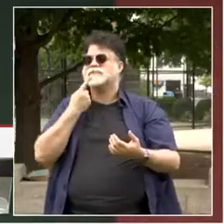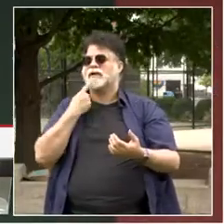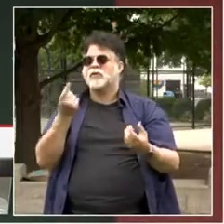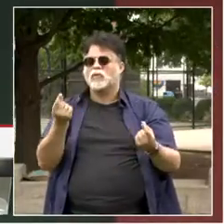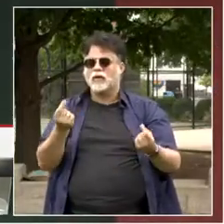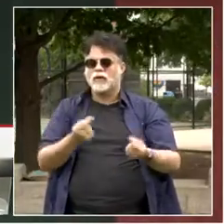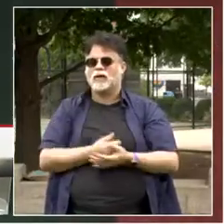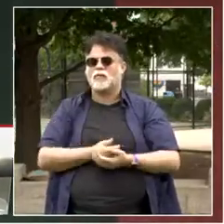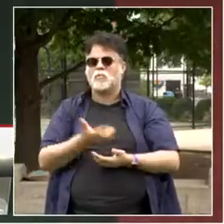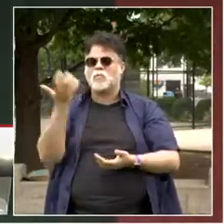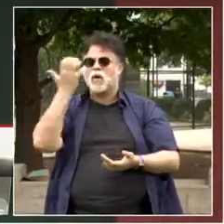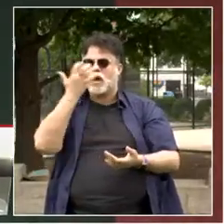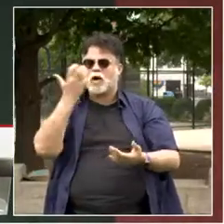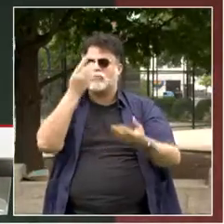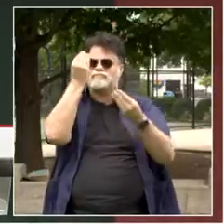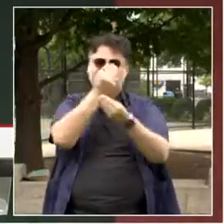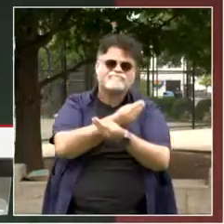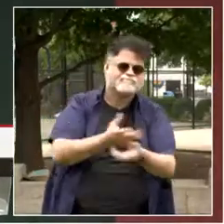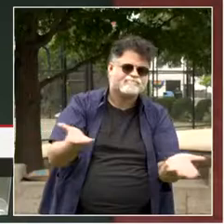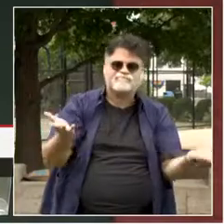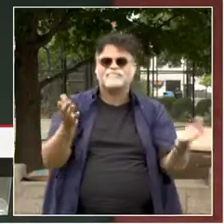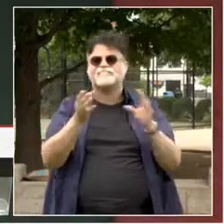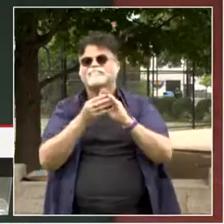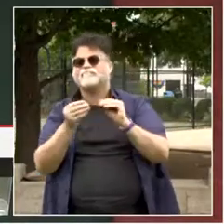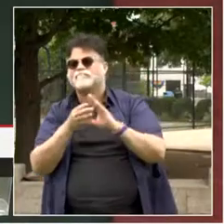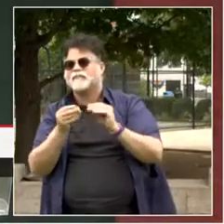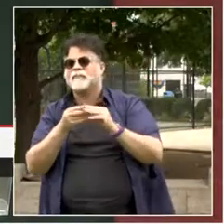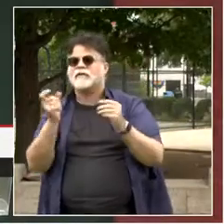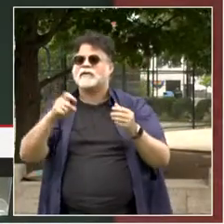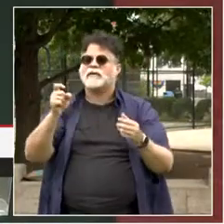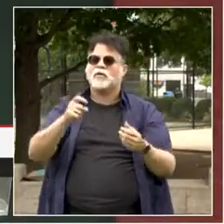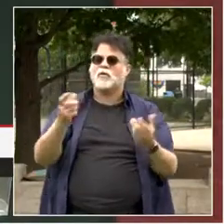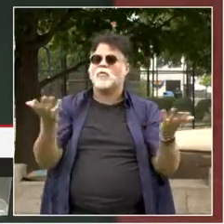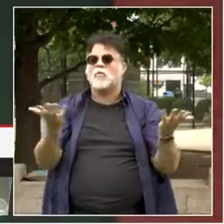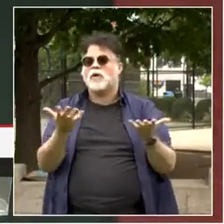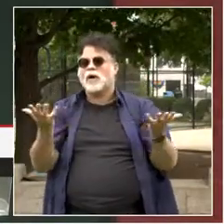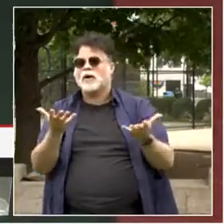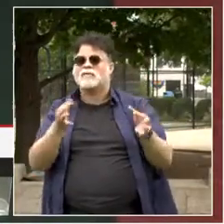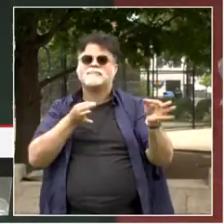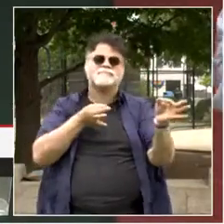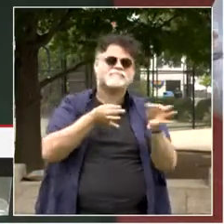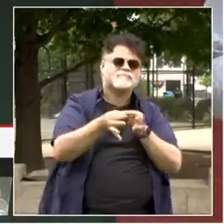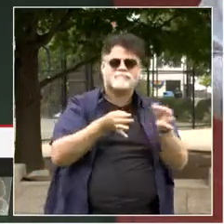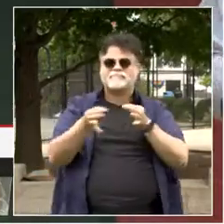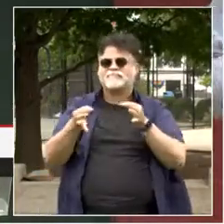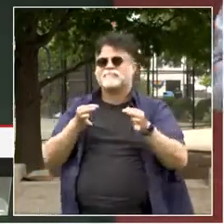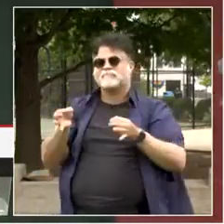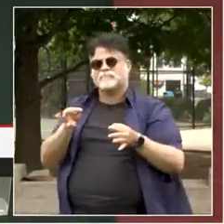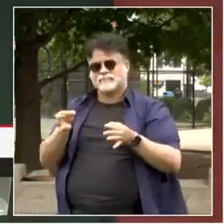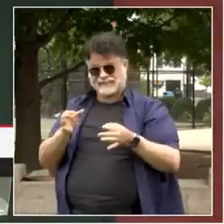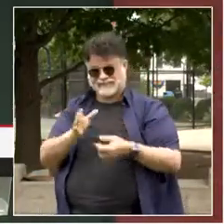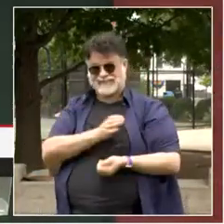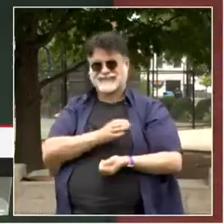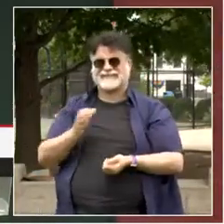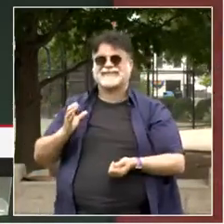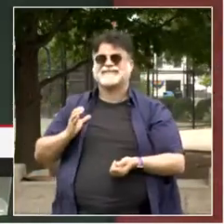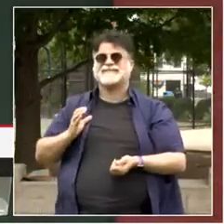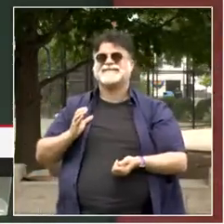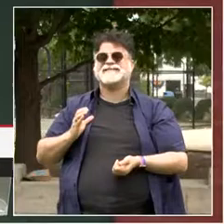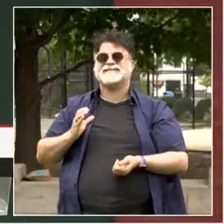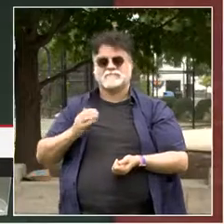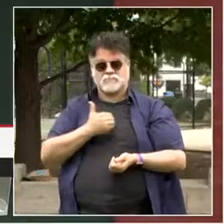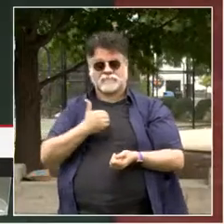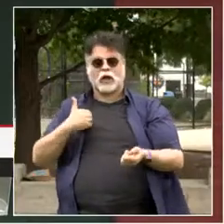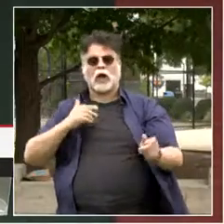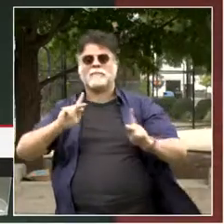and making sure that it had what it needs. So my appreciation to Councilmember Book Pinto, to all of the commissioners